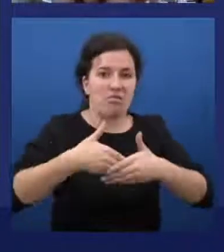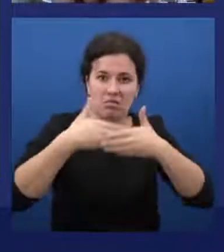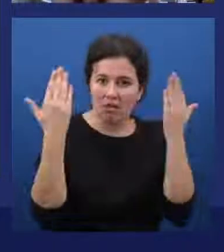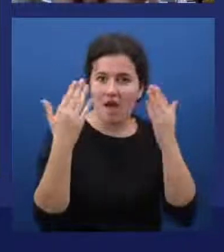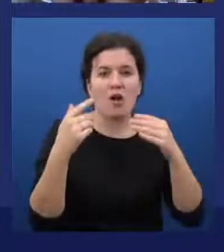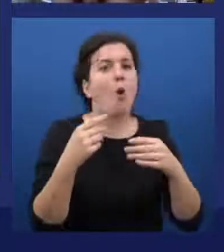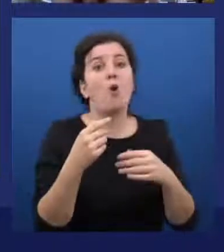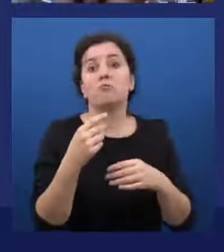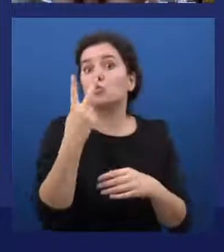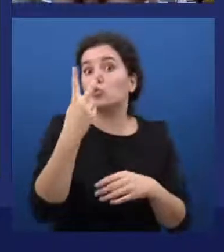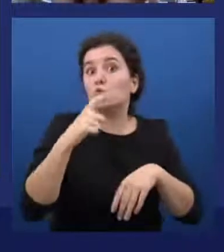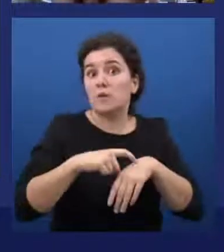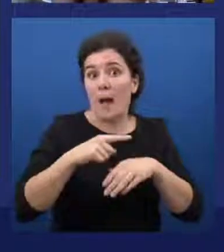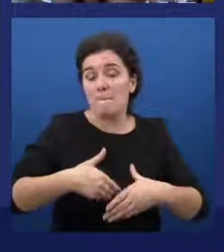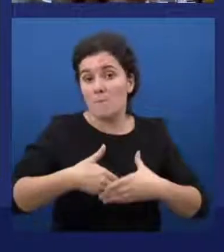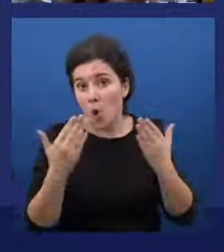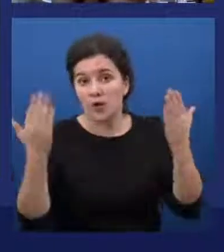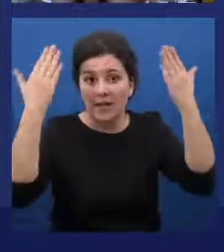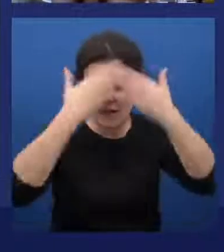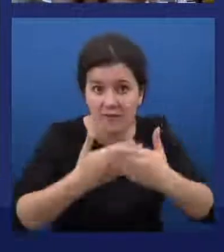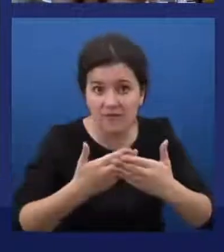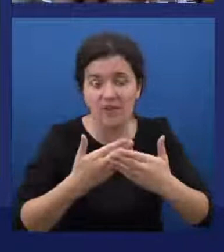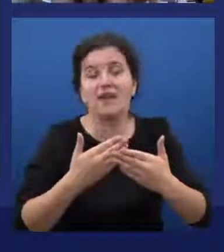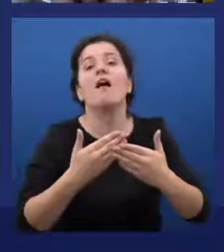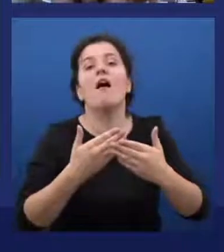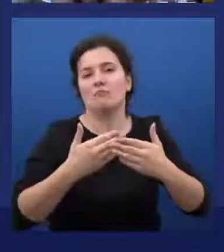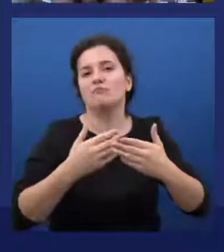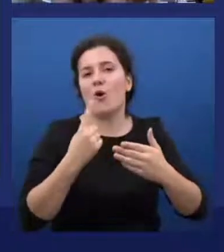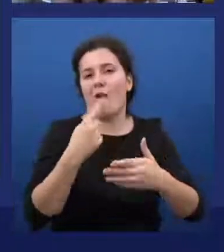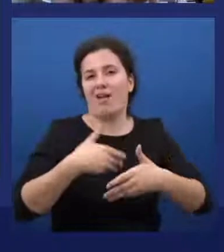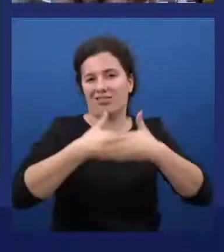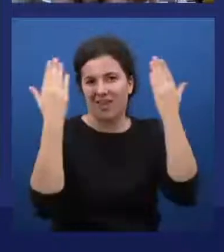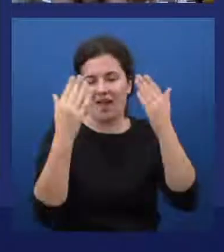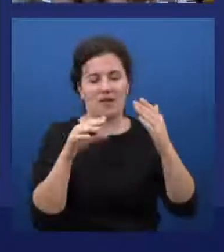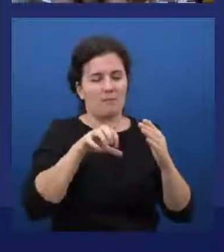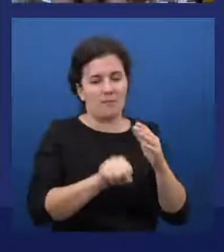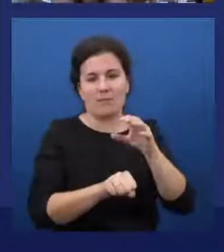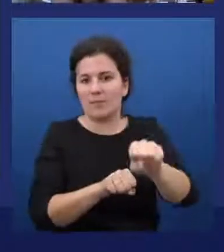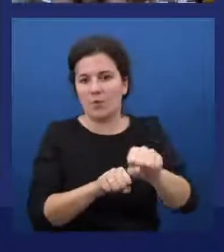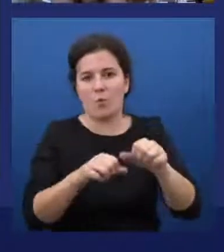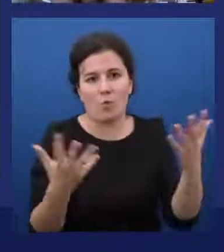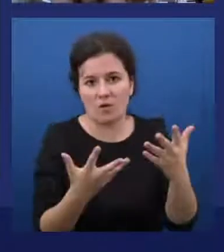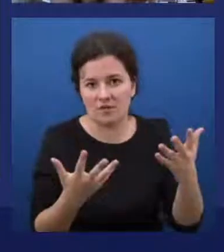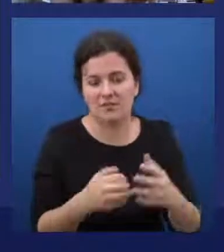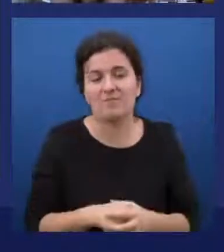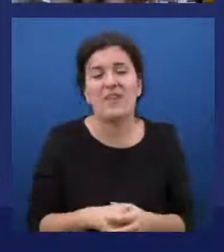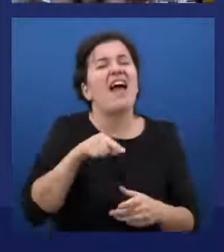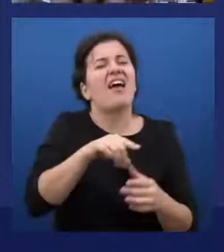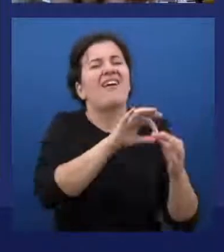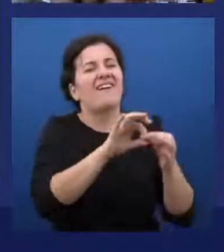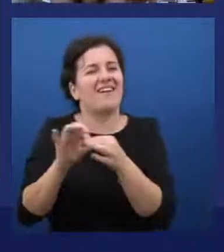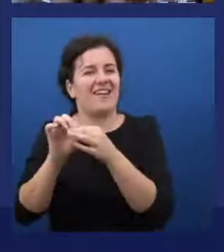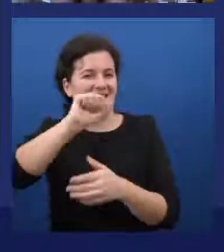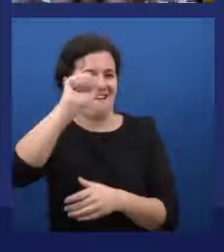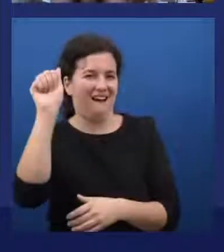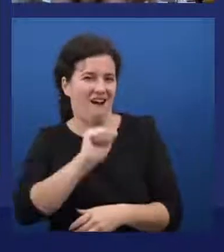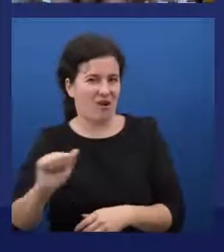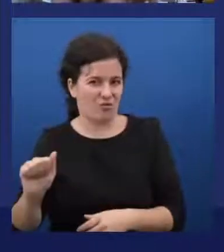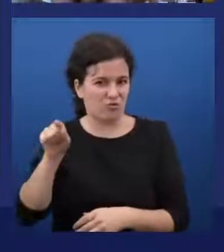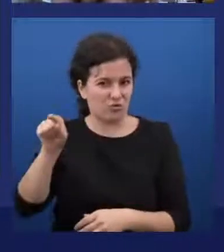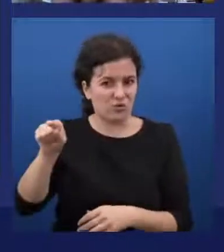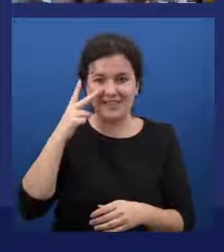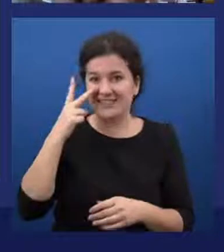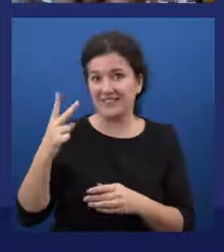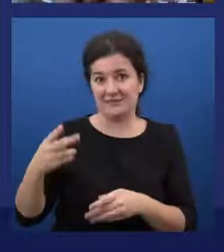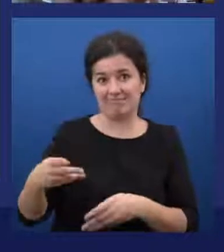can show you the setup in the Azure Portal. So it's pretty straightforward.